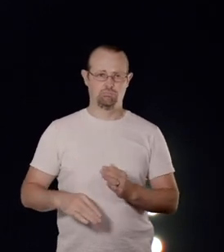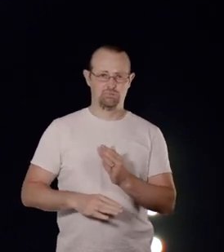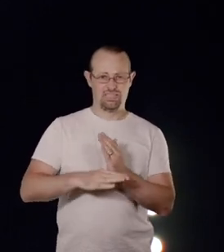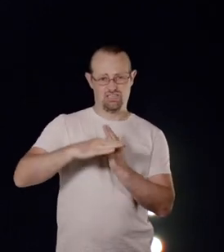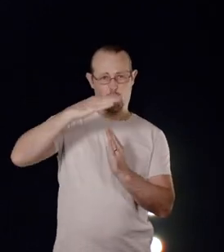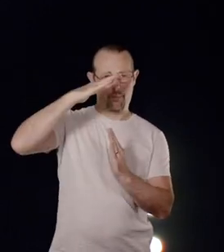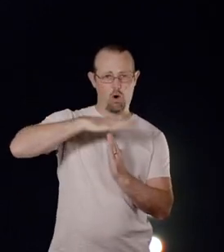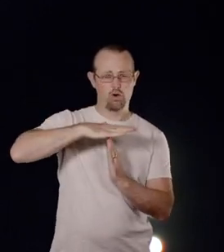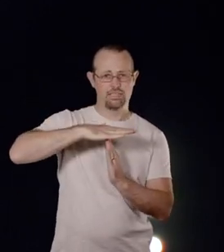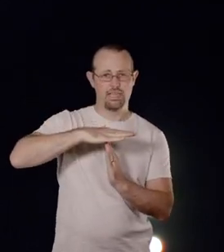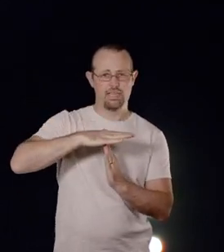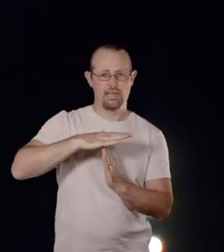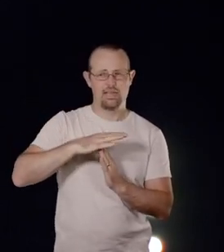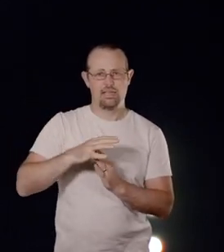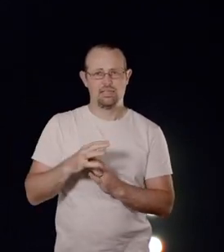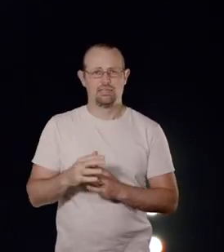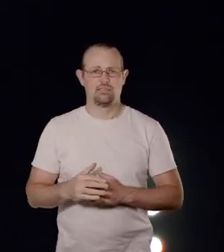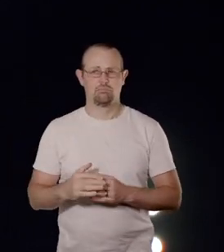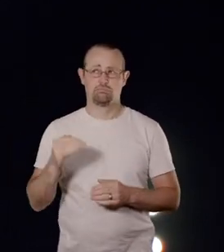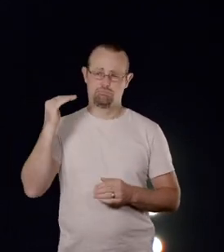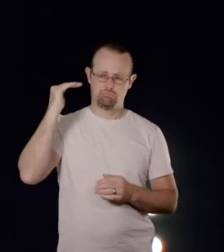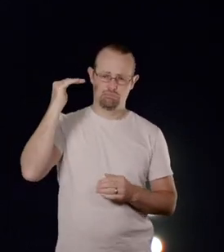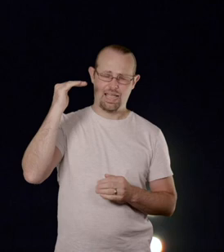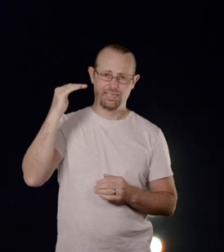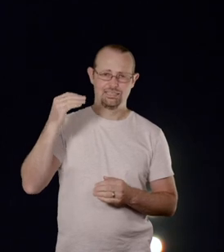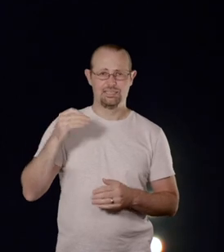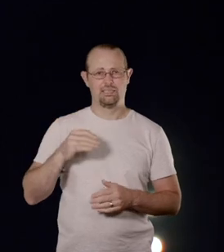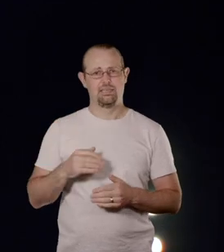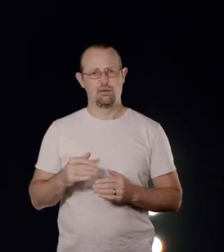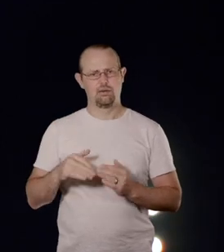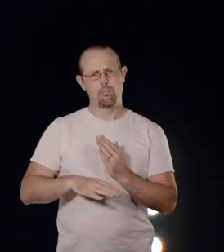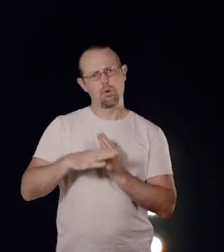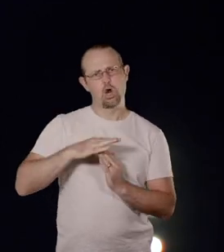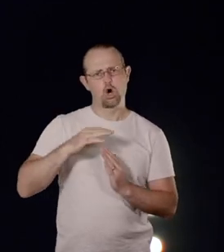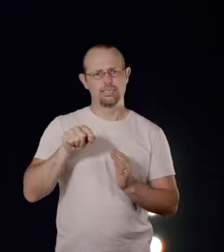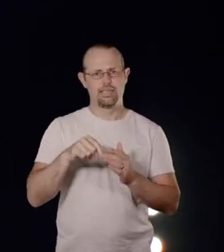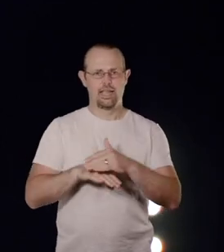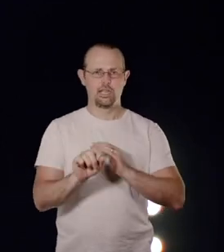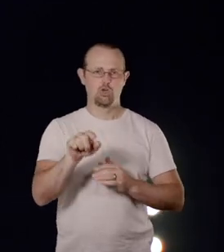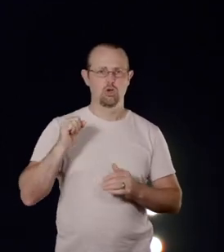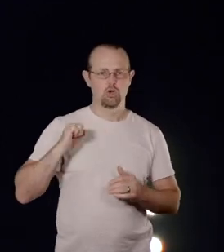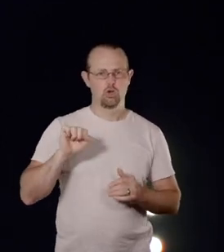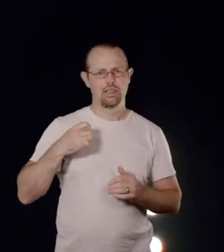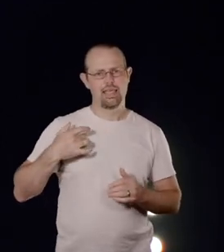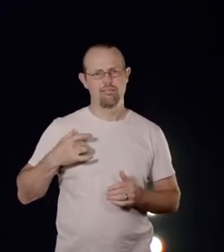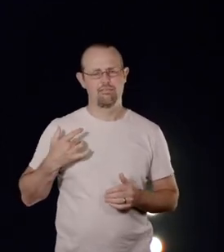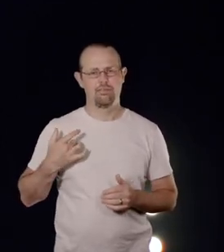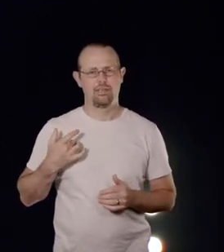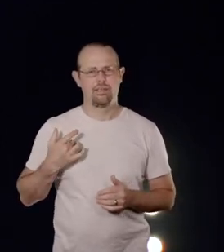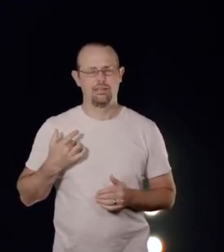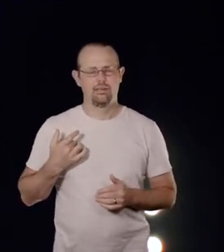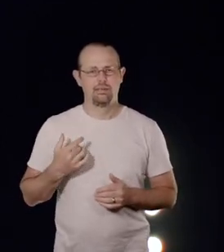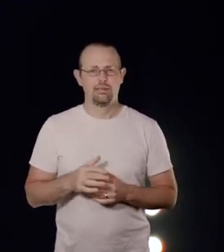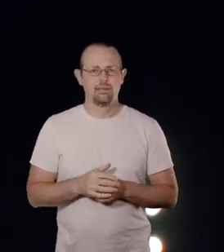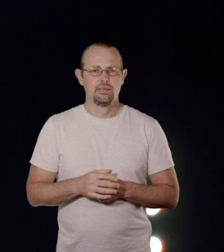thinking. It's carrying the highest priority in your day-to-day routines, and it's become the principle and the top